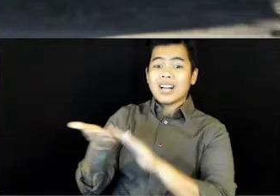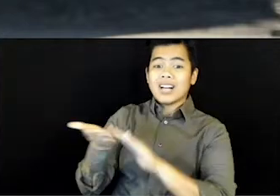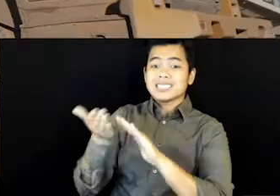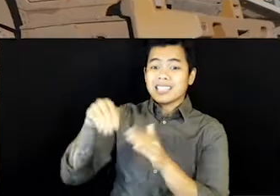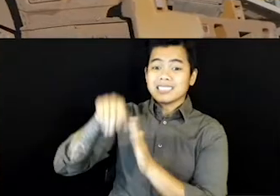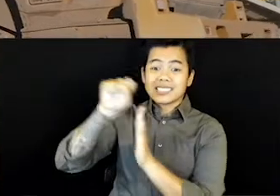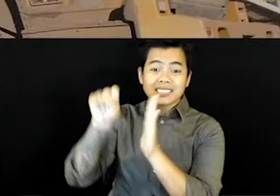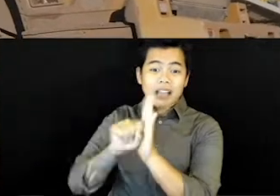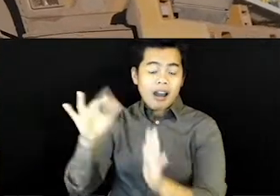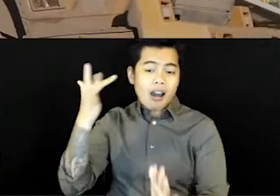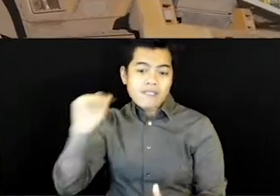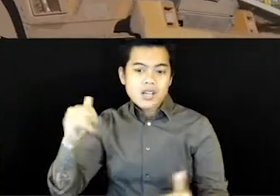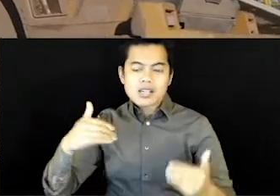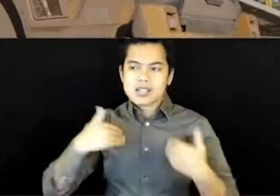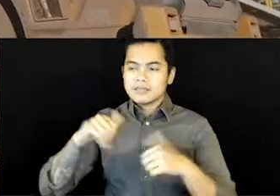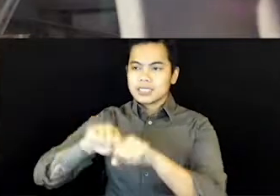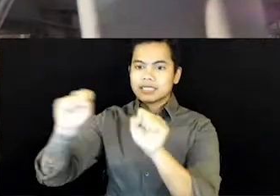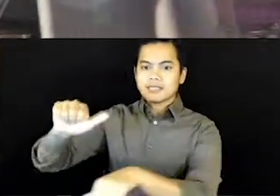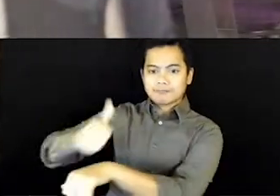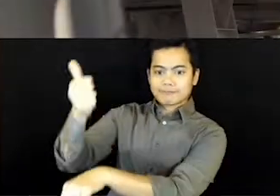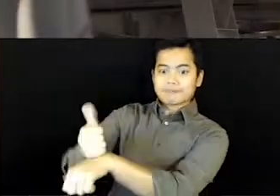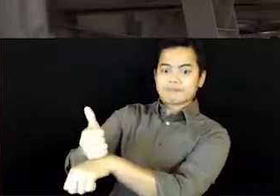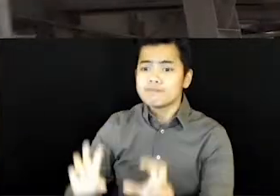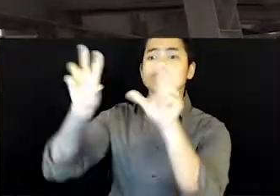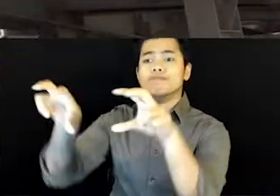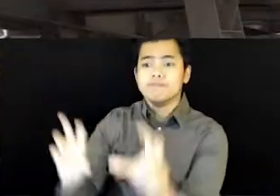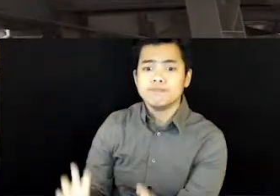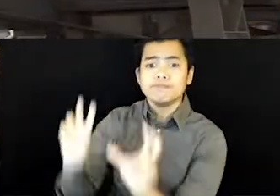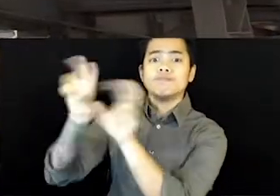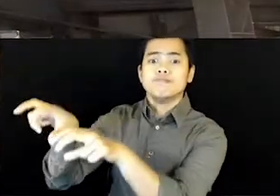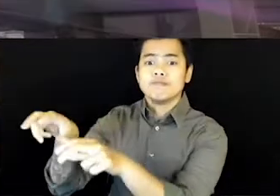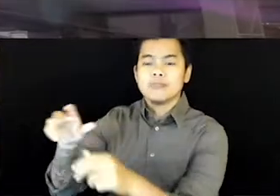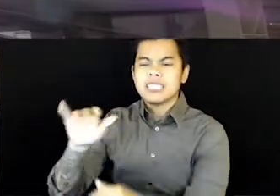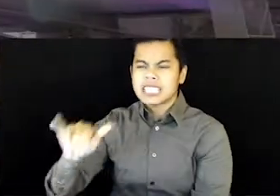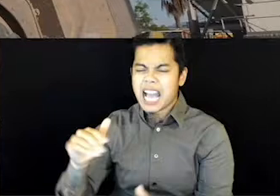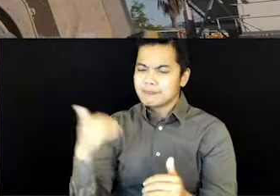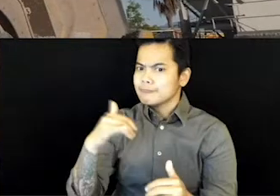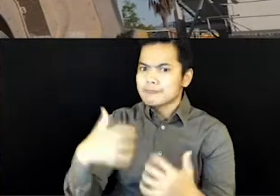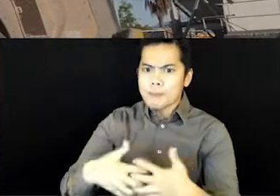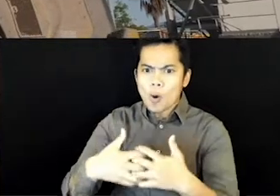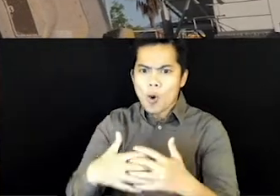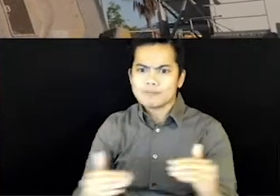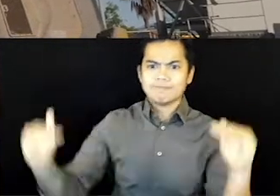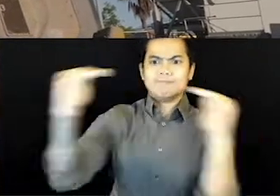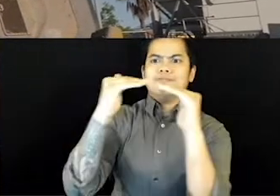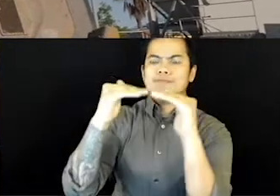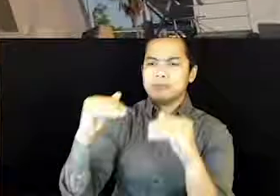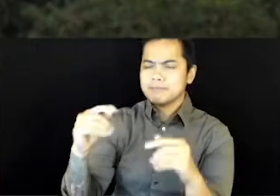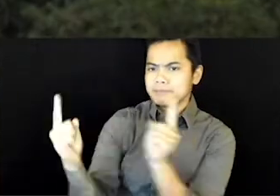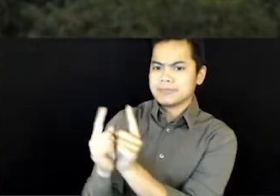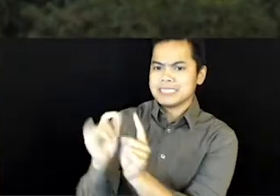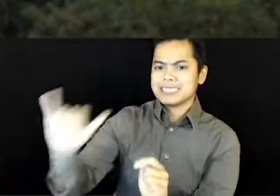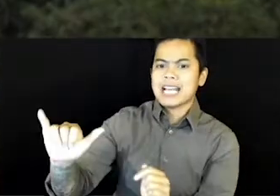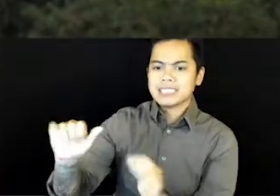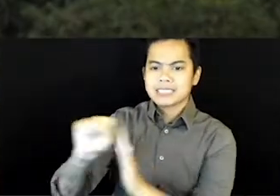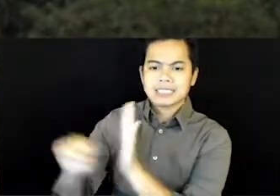system. Our Caterpillar loader was upgraded from a Tier 2 to a cleaner, more efficient Tier 4 engine, well ahead